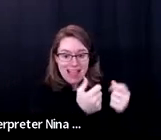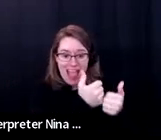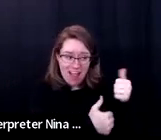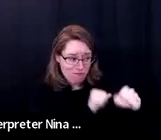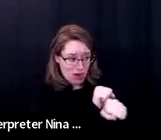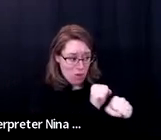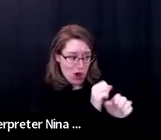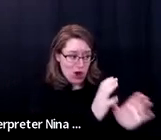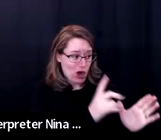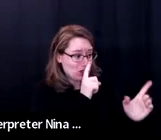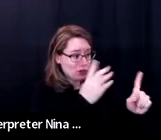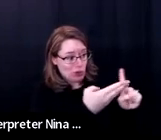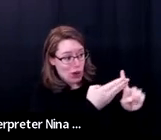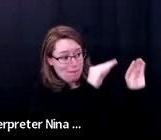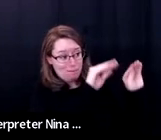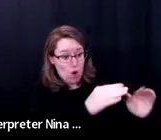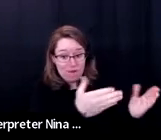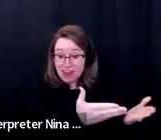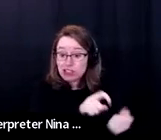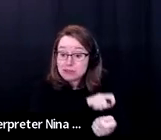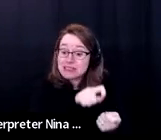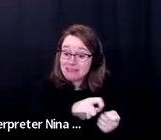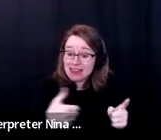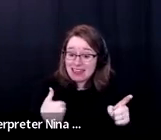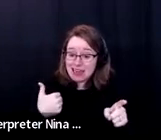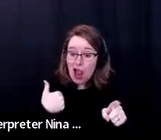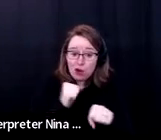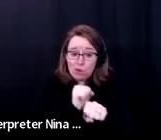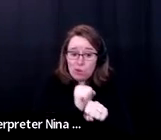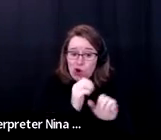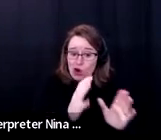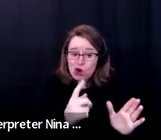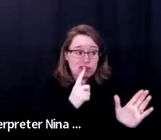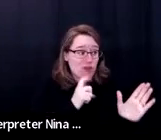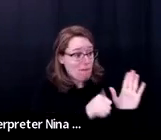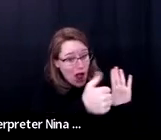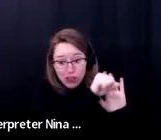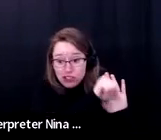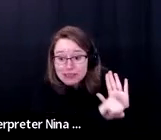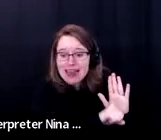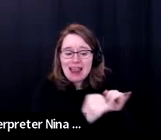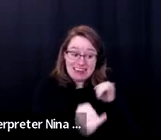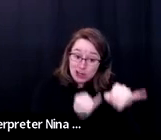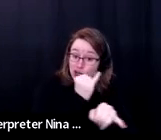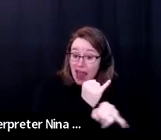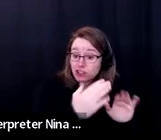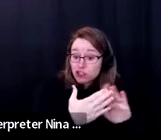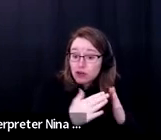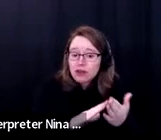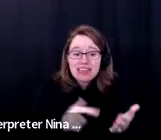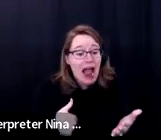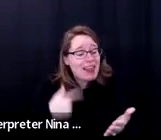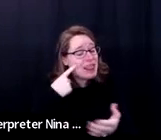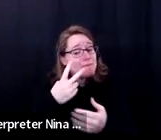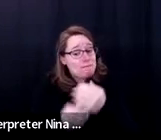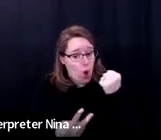get, particularly young workers from outstate, from international communities. So it's a both and